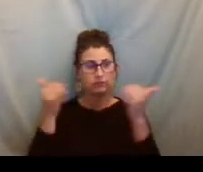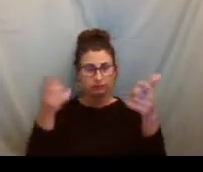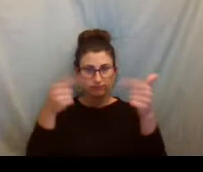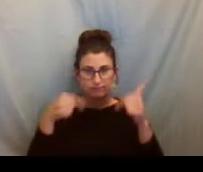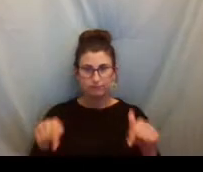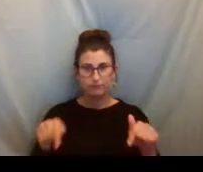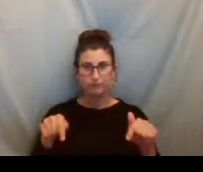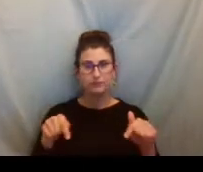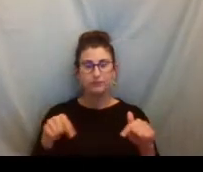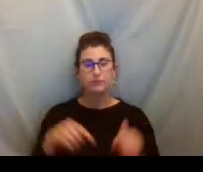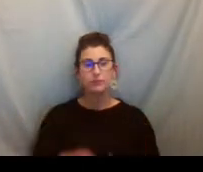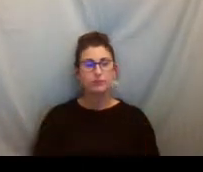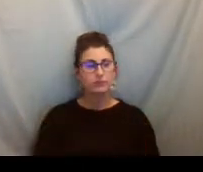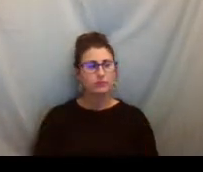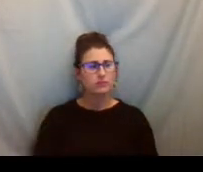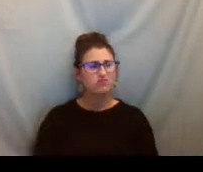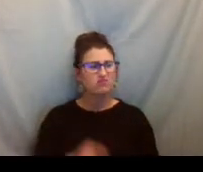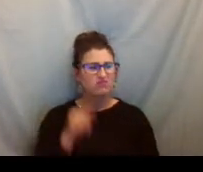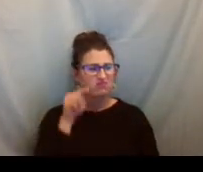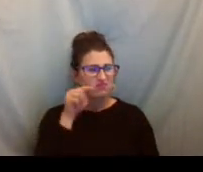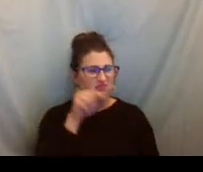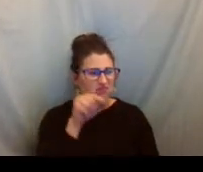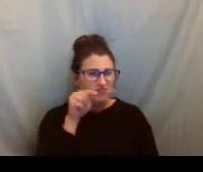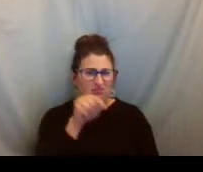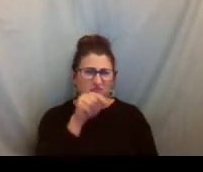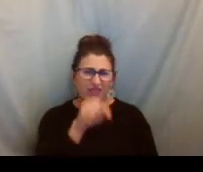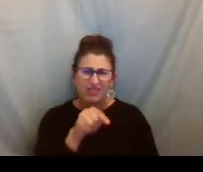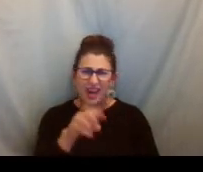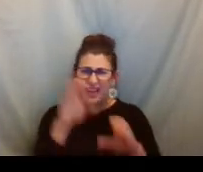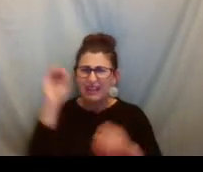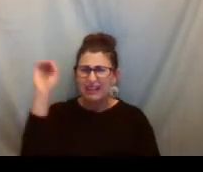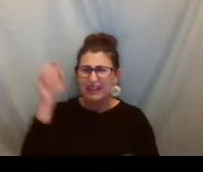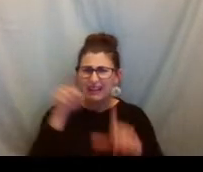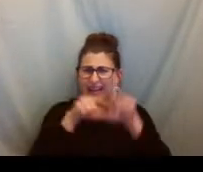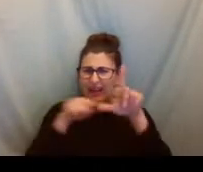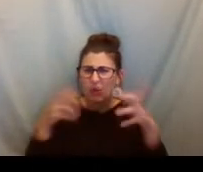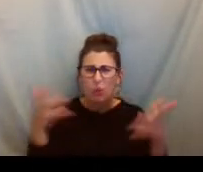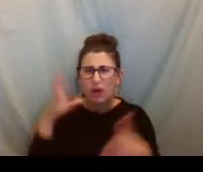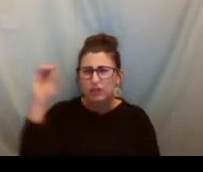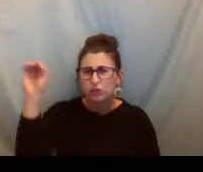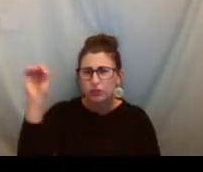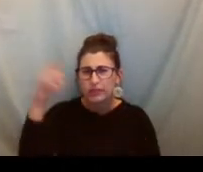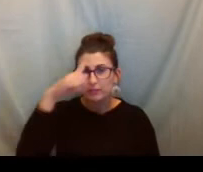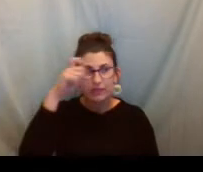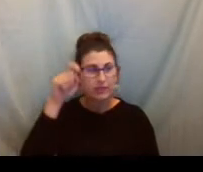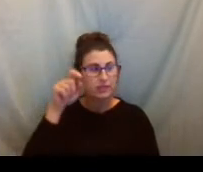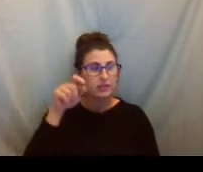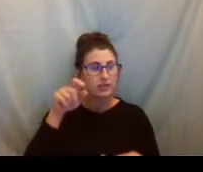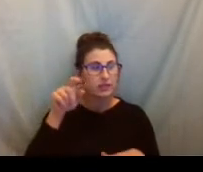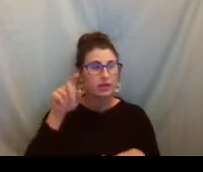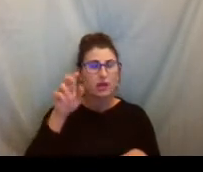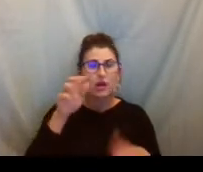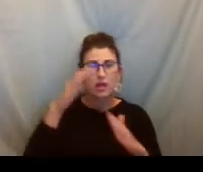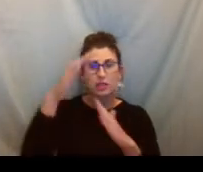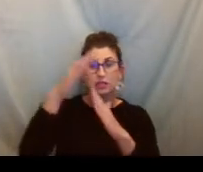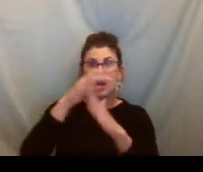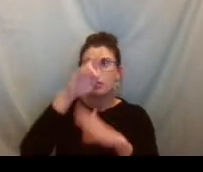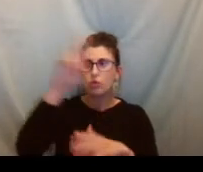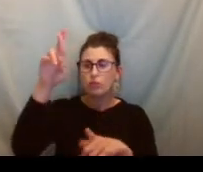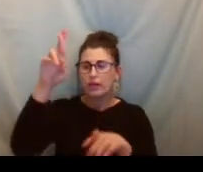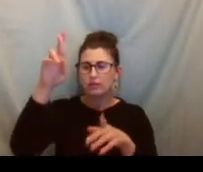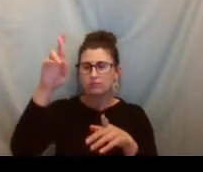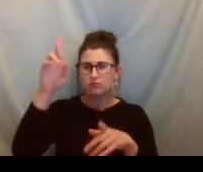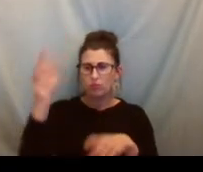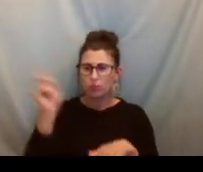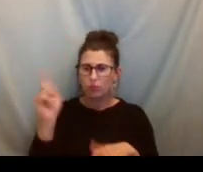here. What would this angle be? This is the top right. What's the top right angle up